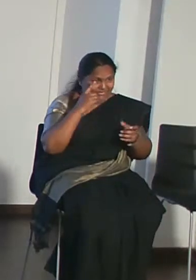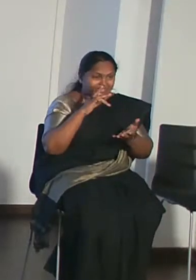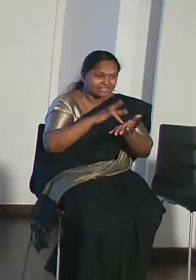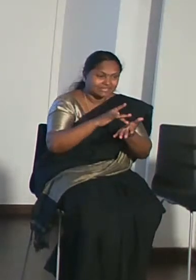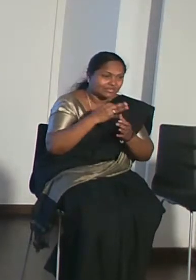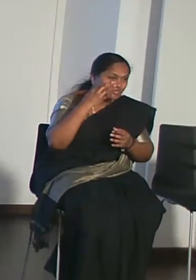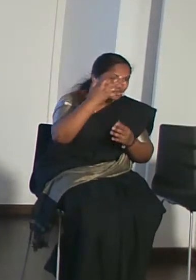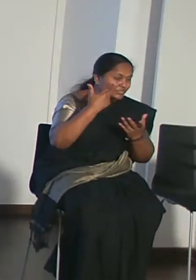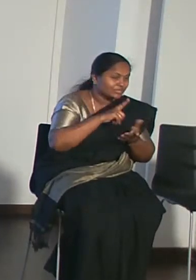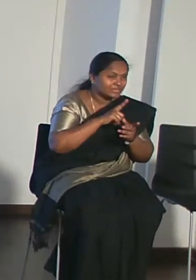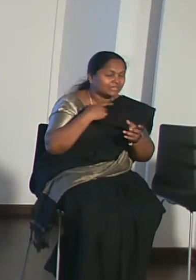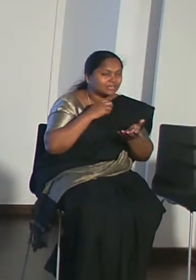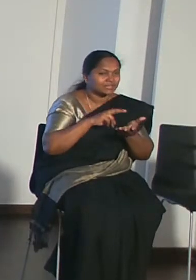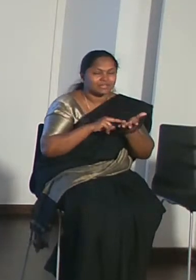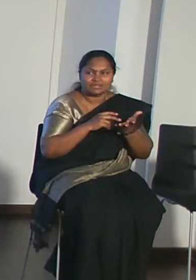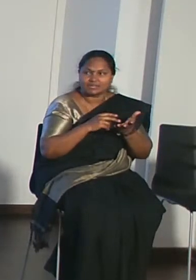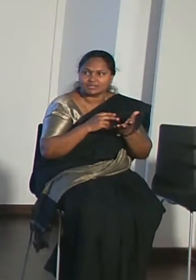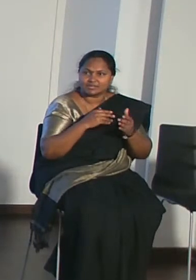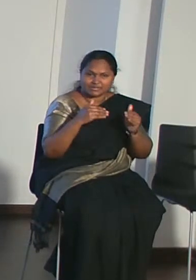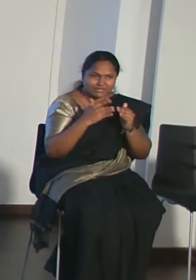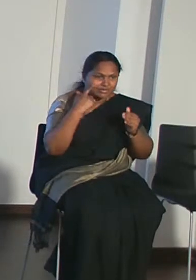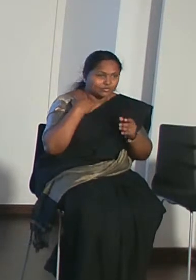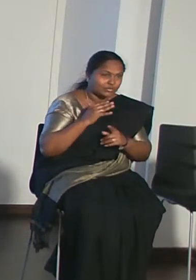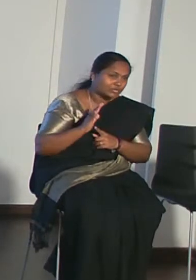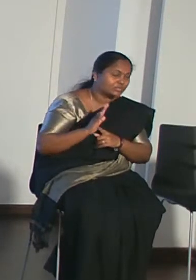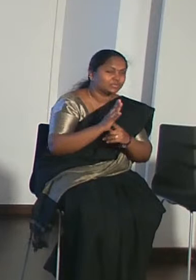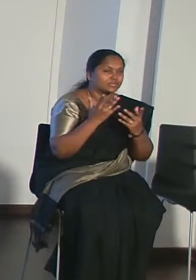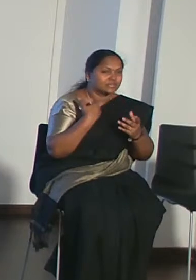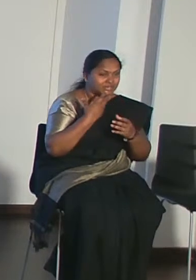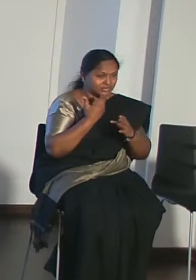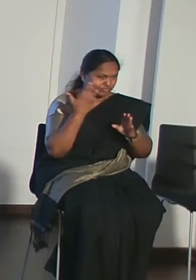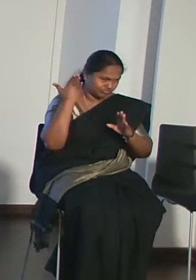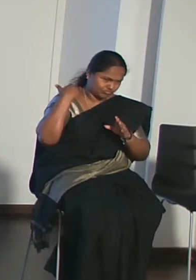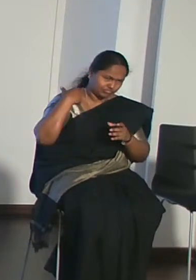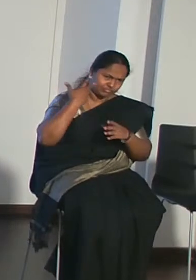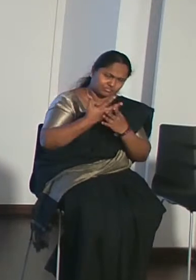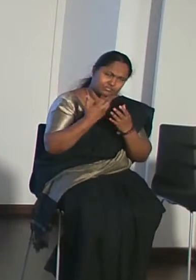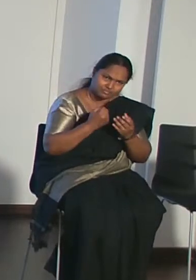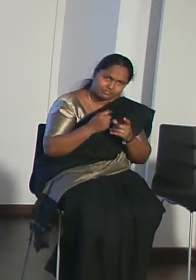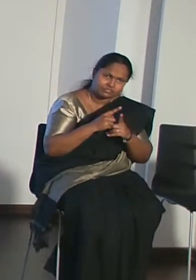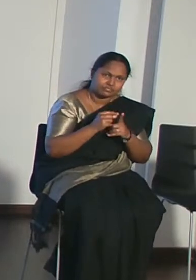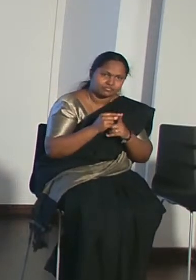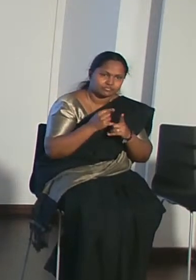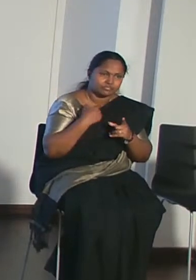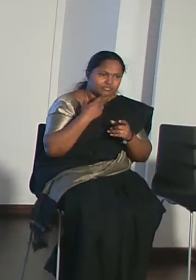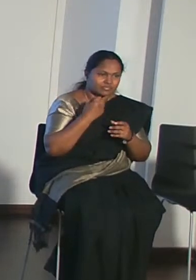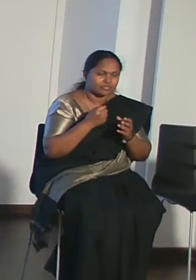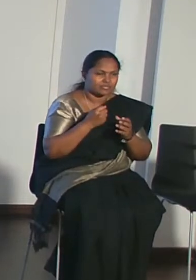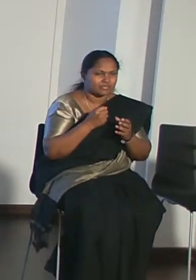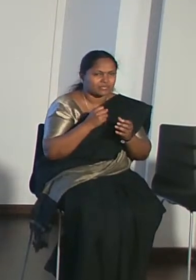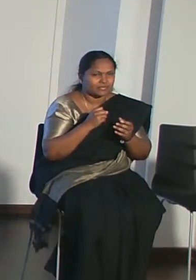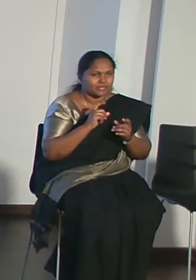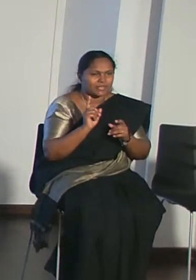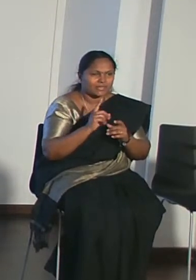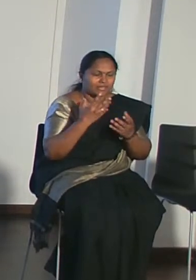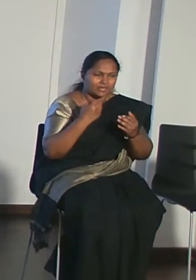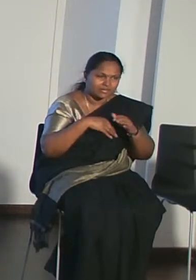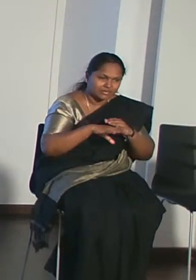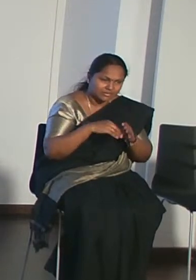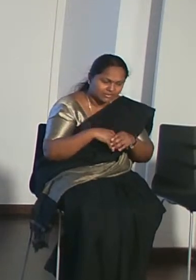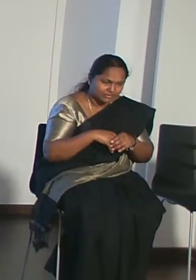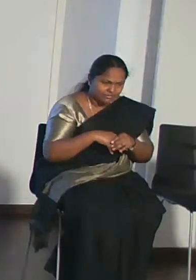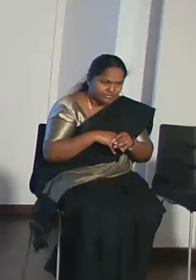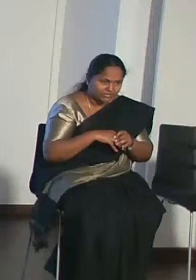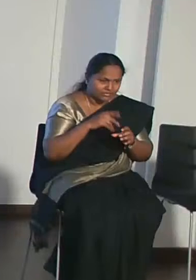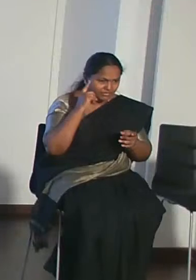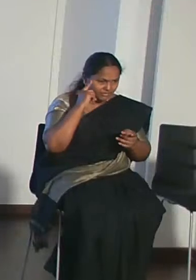It reminds me of the show that I did done long ago, Vectors of Kinship, where also the